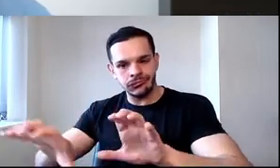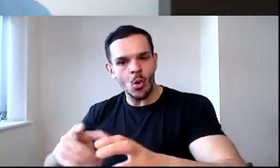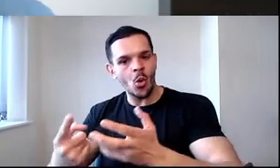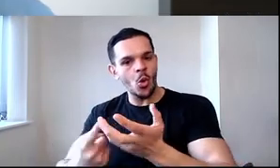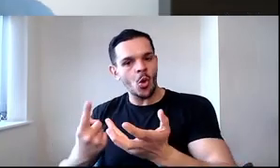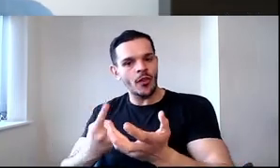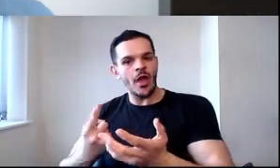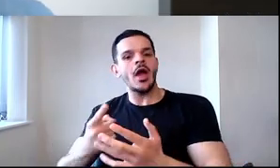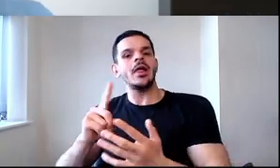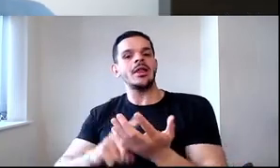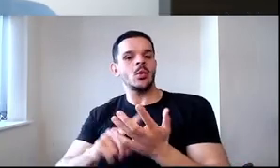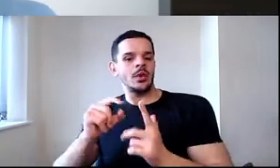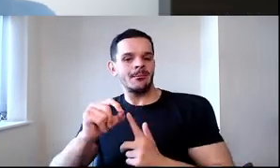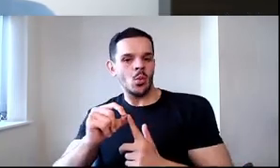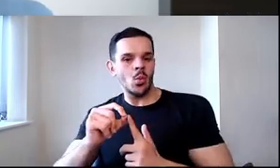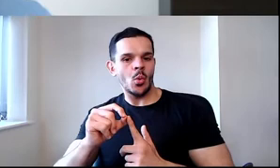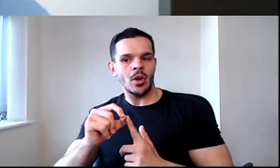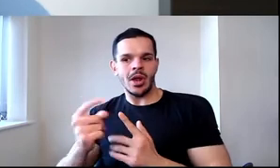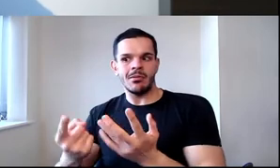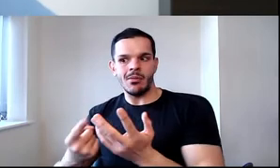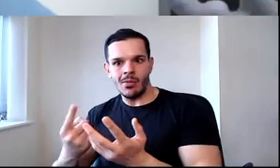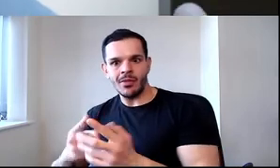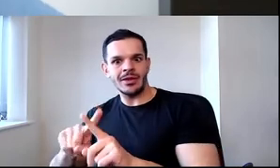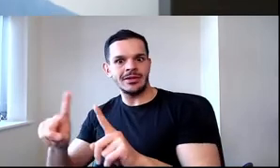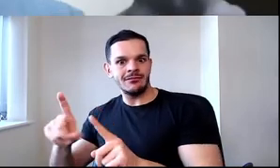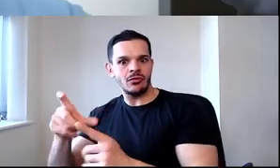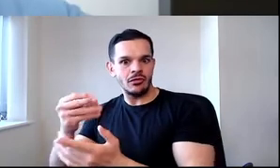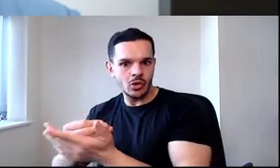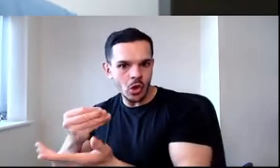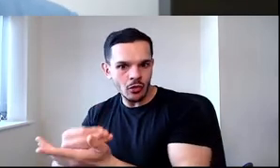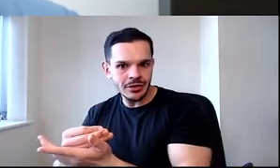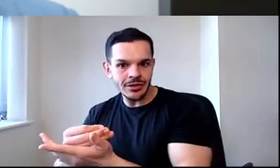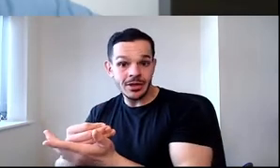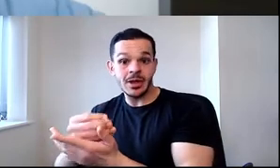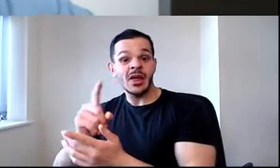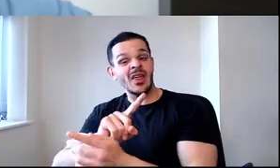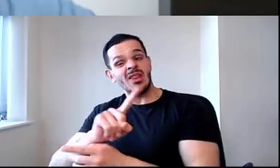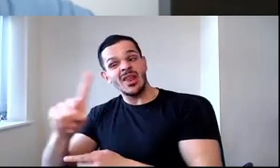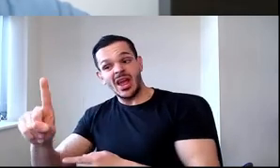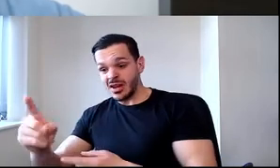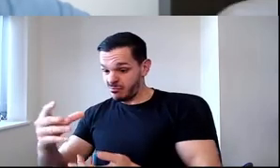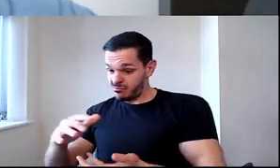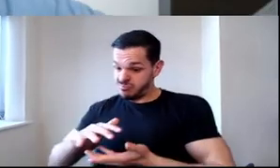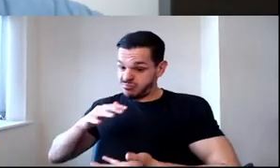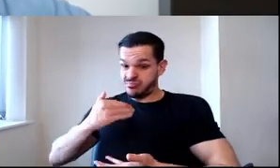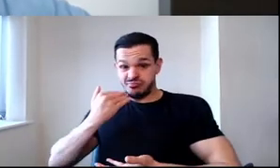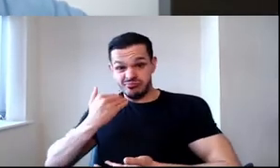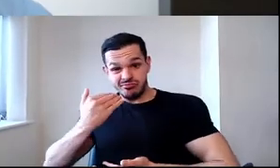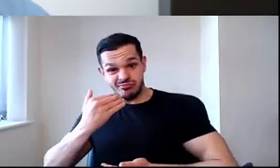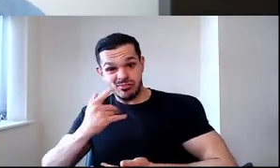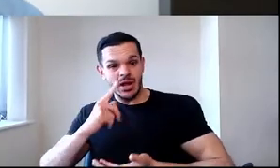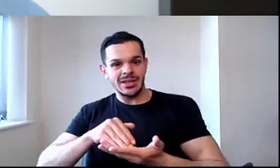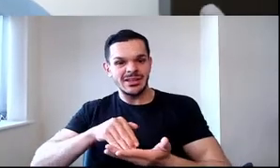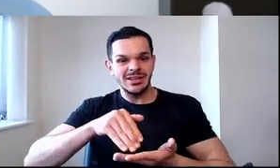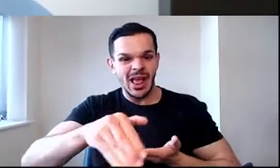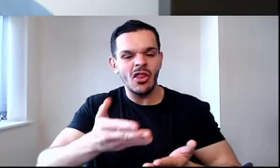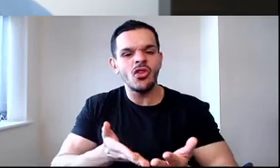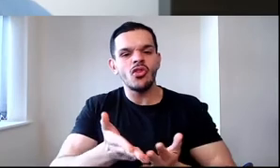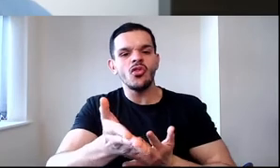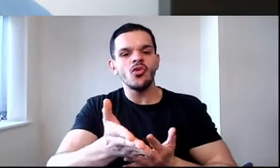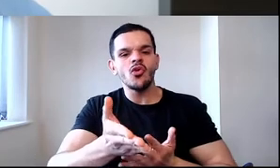more rewards in another crypto asset. And at some point, they're probably selling on an exchange and earning